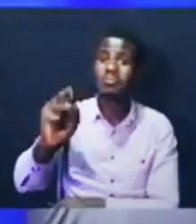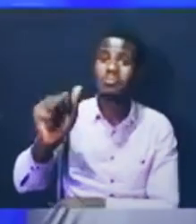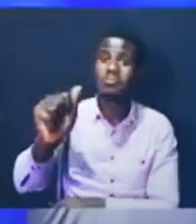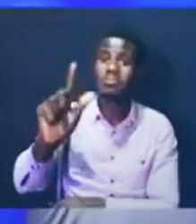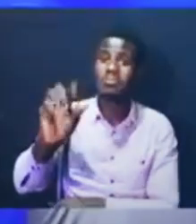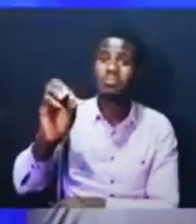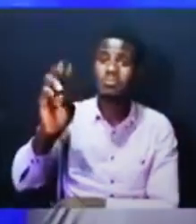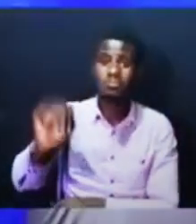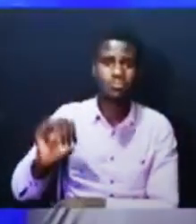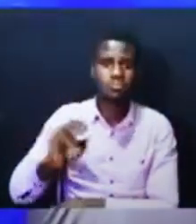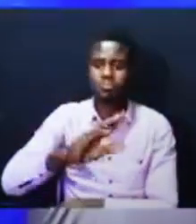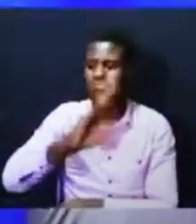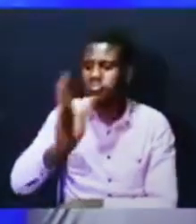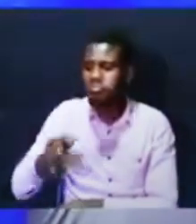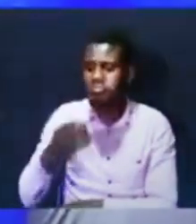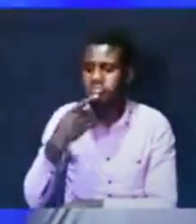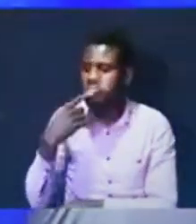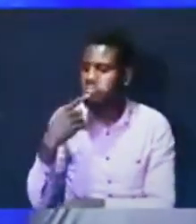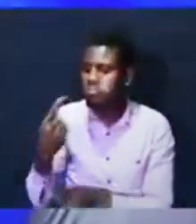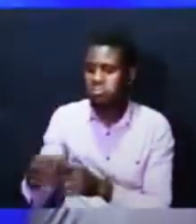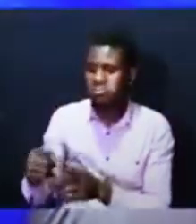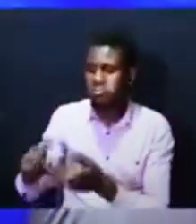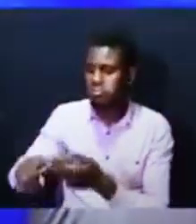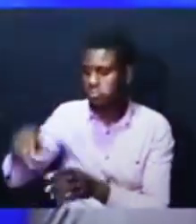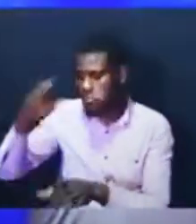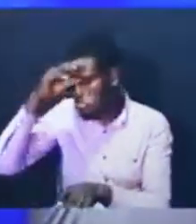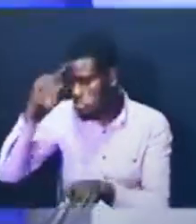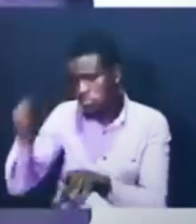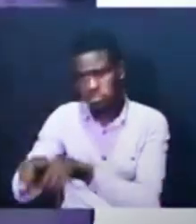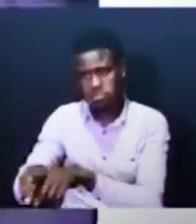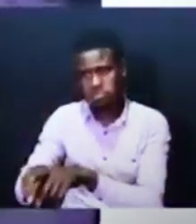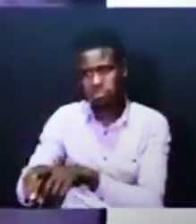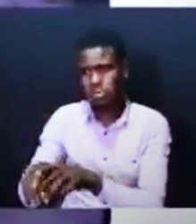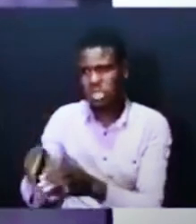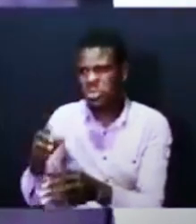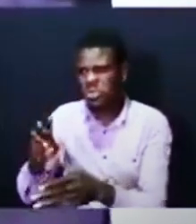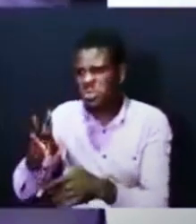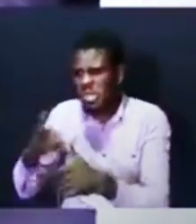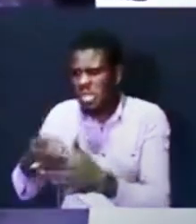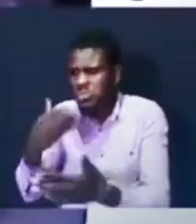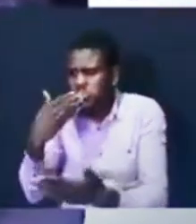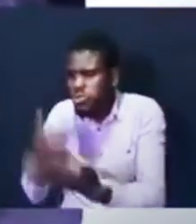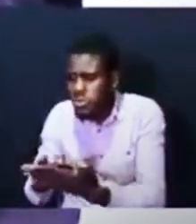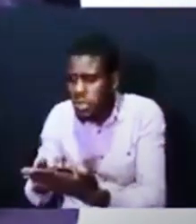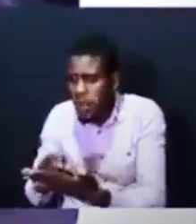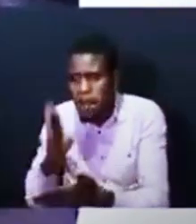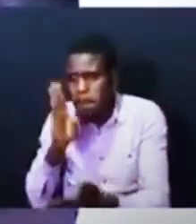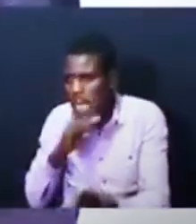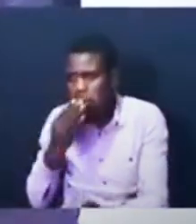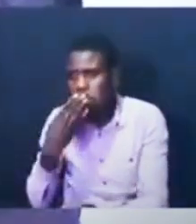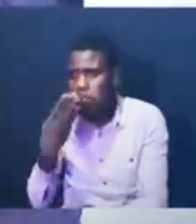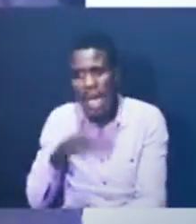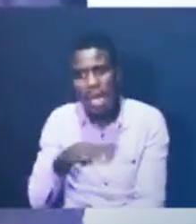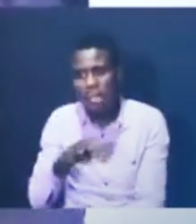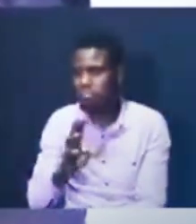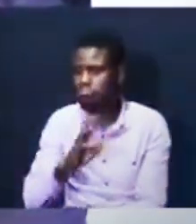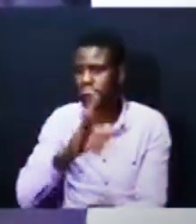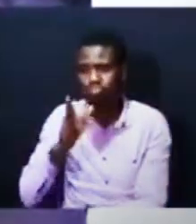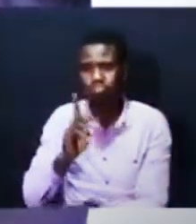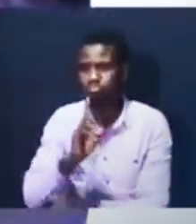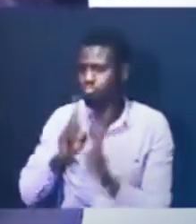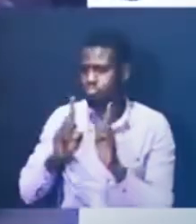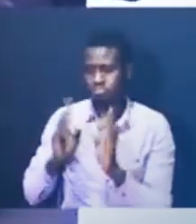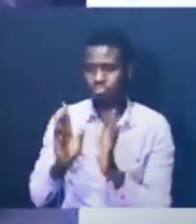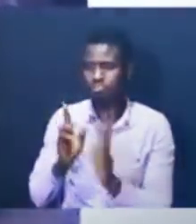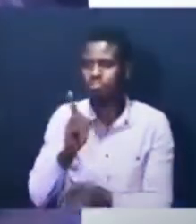Amnon, either good or bad. He hated Amnon because he had disgraced his sister